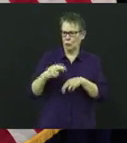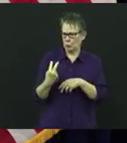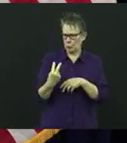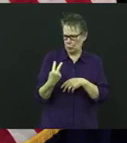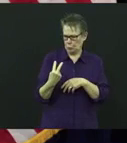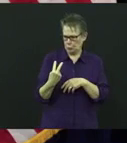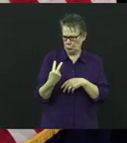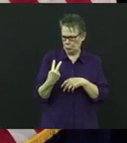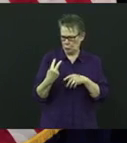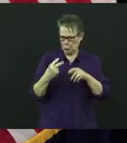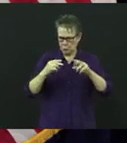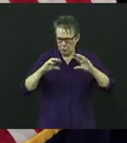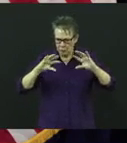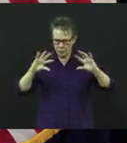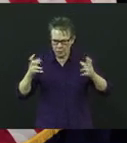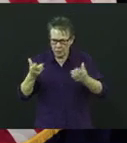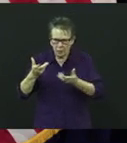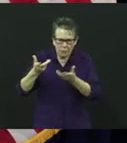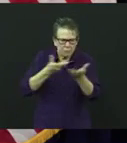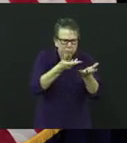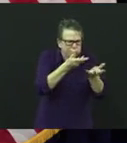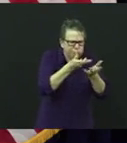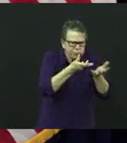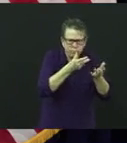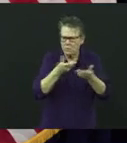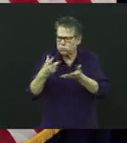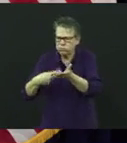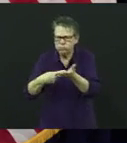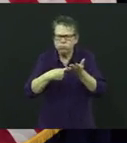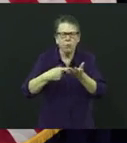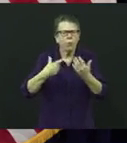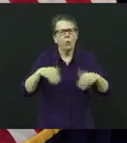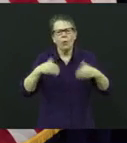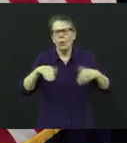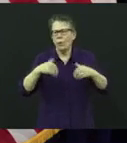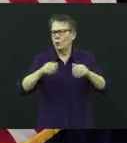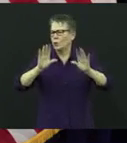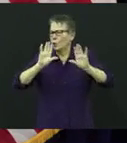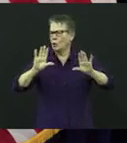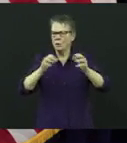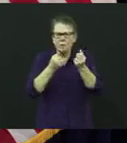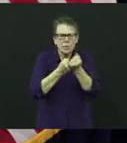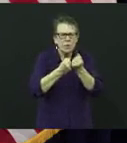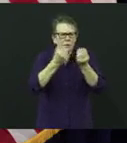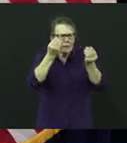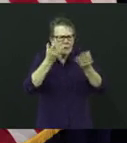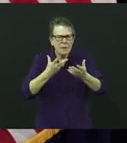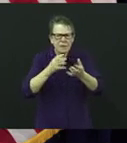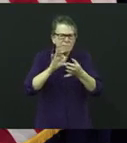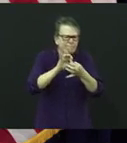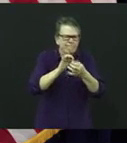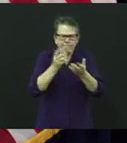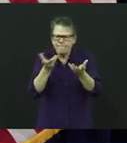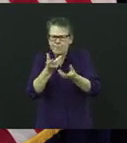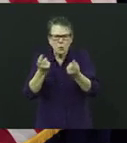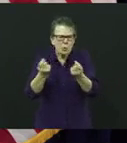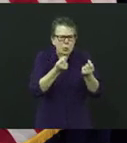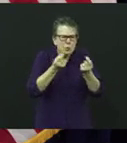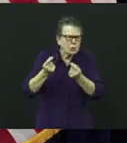well. We mentioned yesterday that the President gave his support personally. FEMA